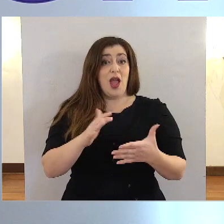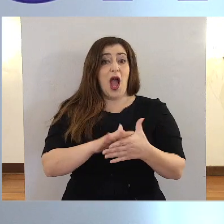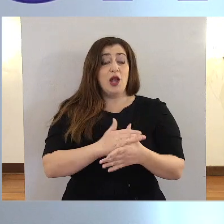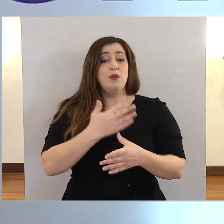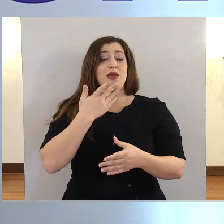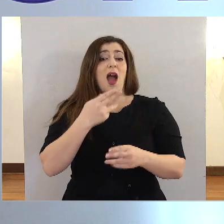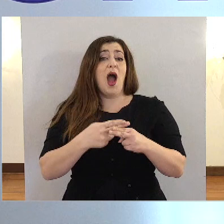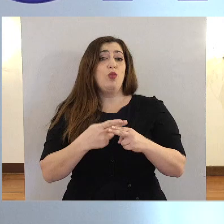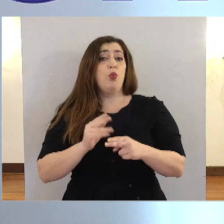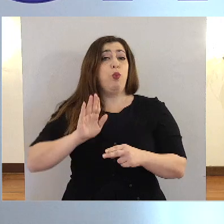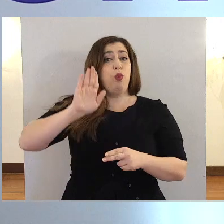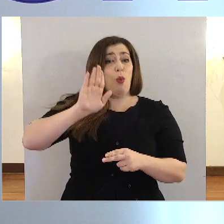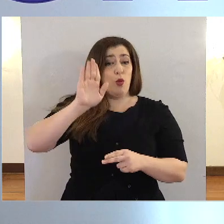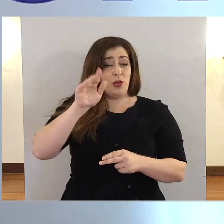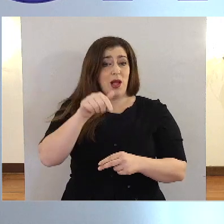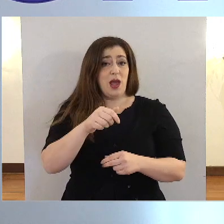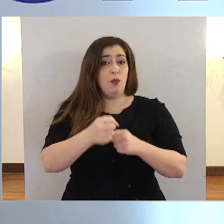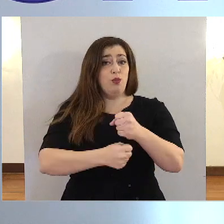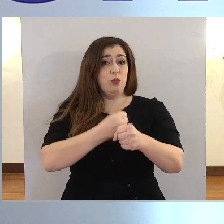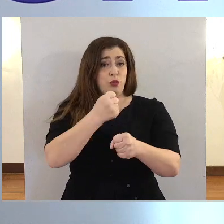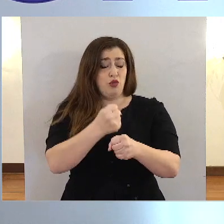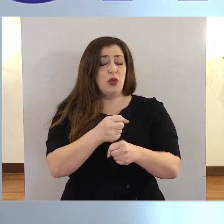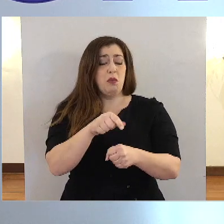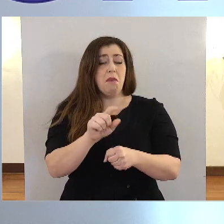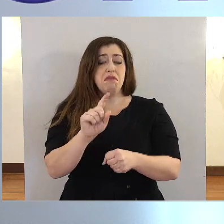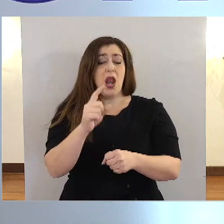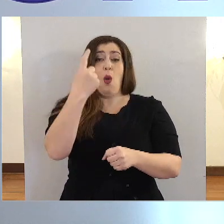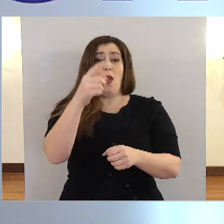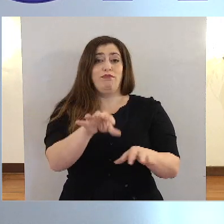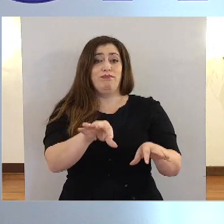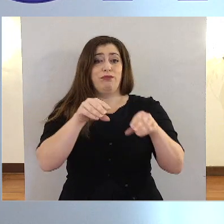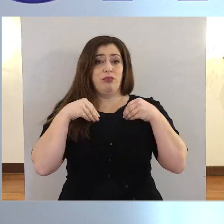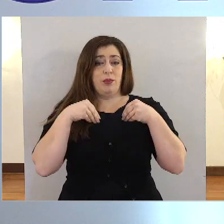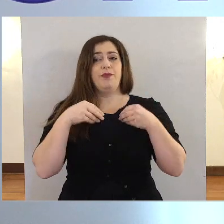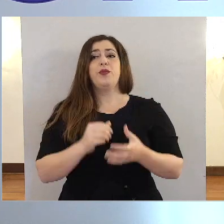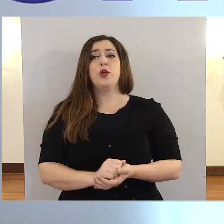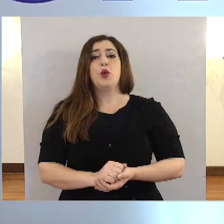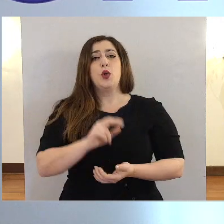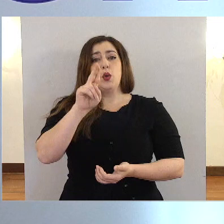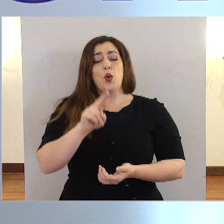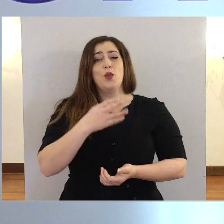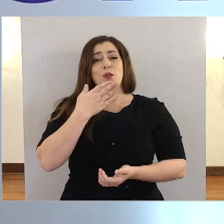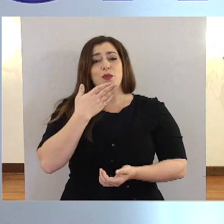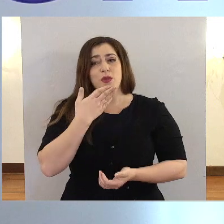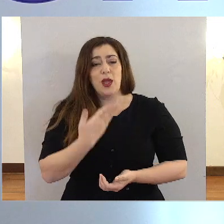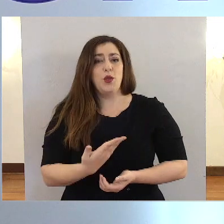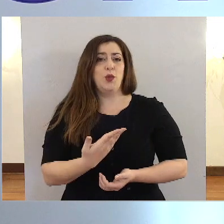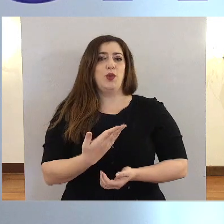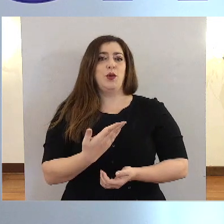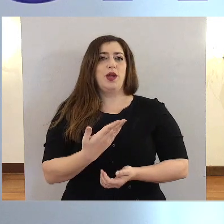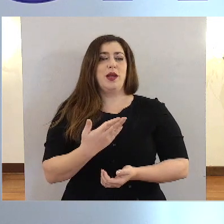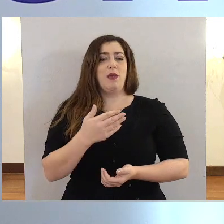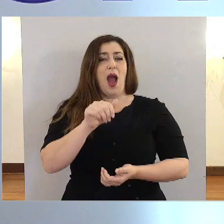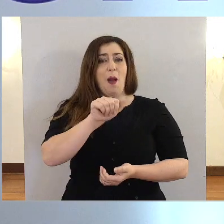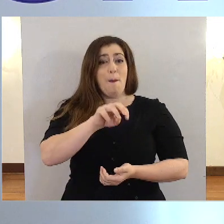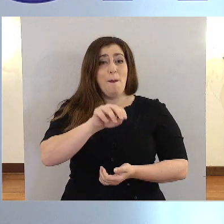thank the project partners and the SOGIGESC team, Aaron and Maronia, led by Gabi, an example of a